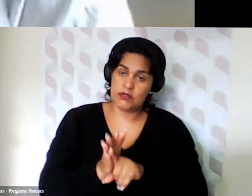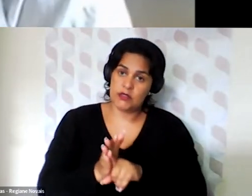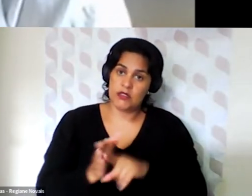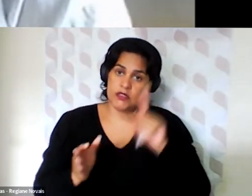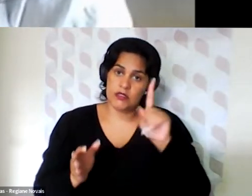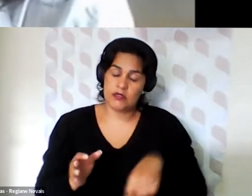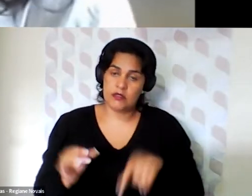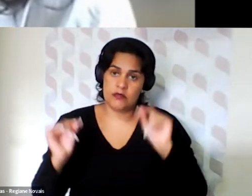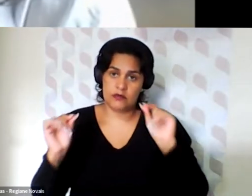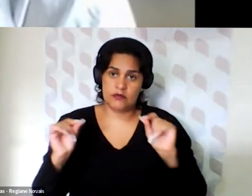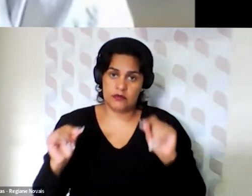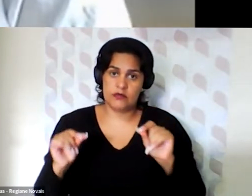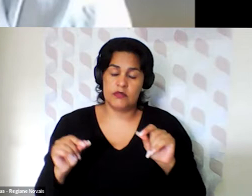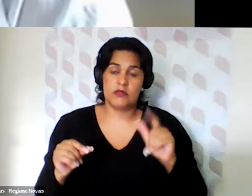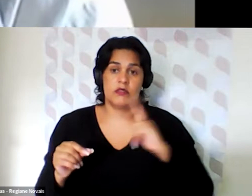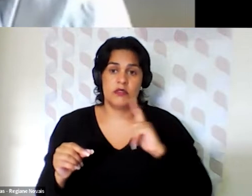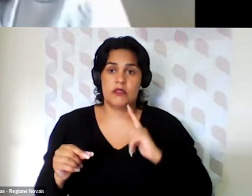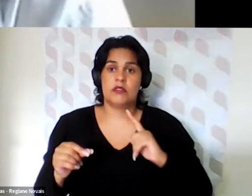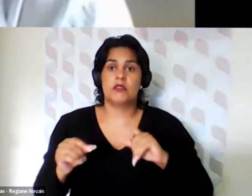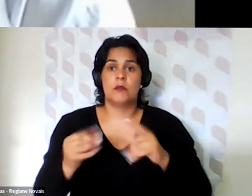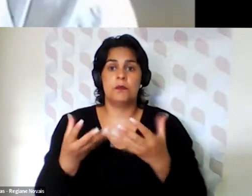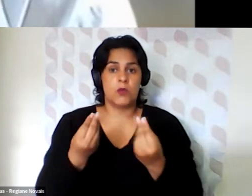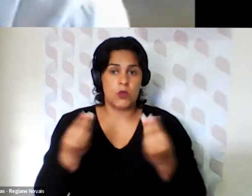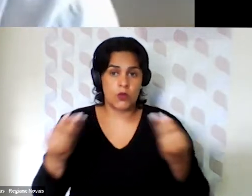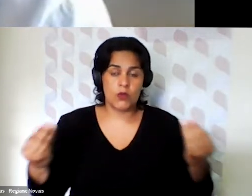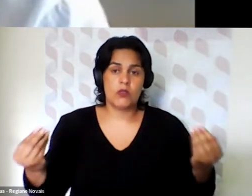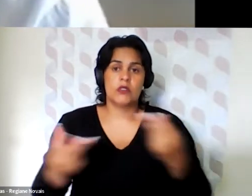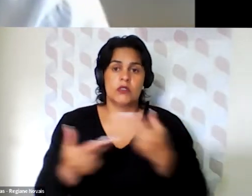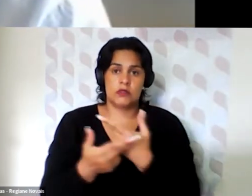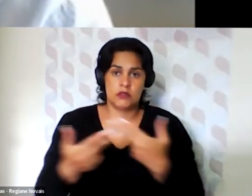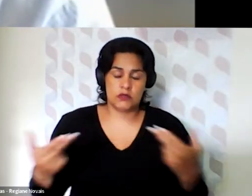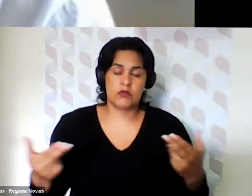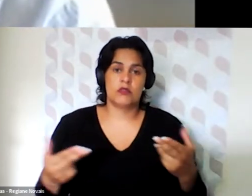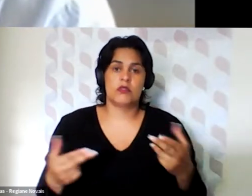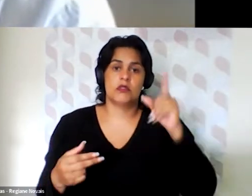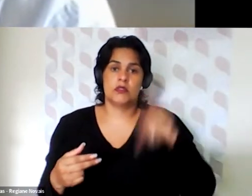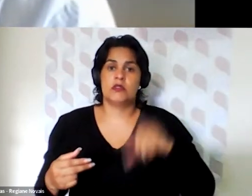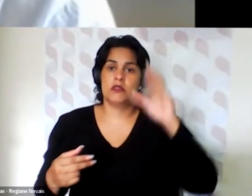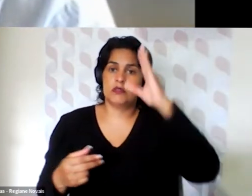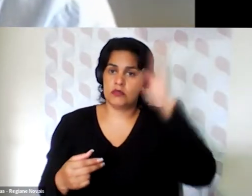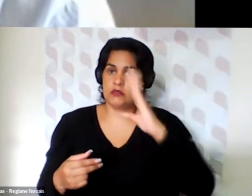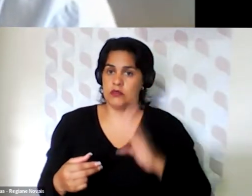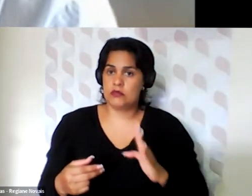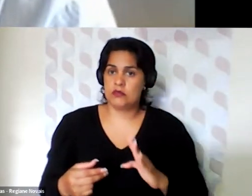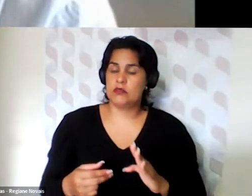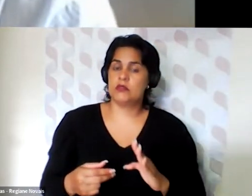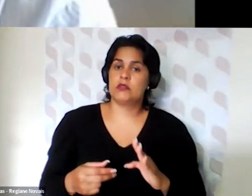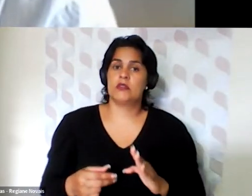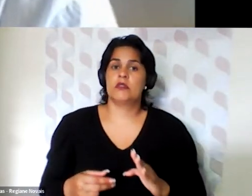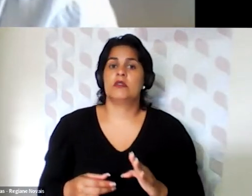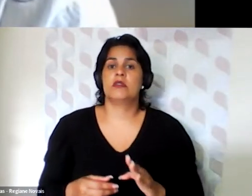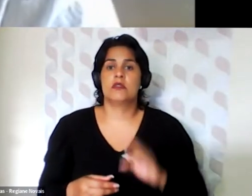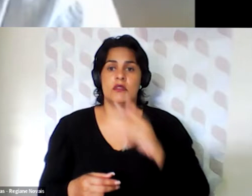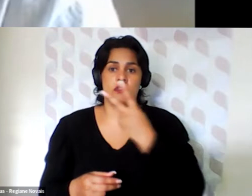work, leading to more precarious work conditions, coupled with a weakening of unions and poor labor protections, has also led to a